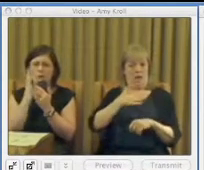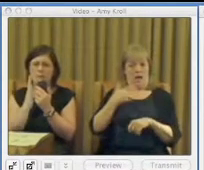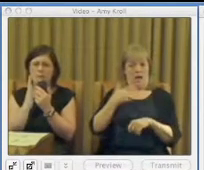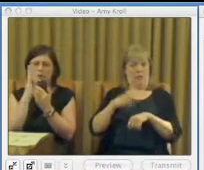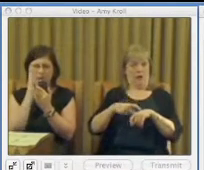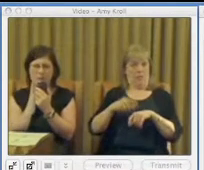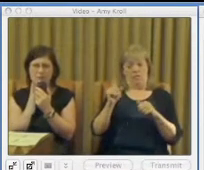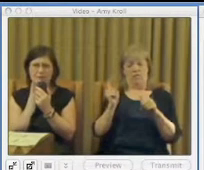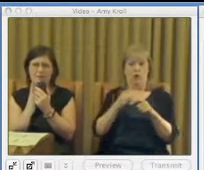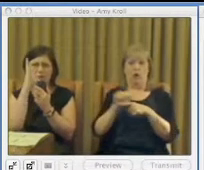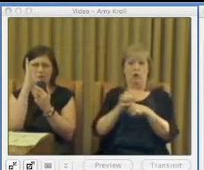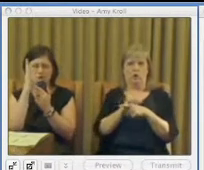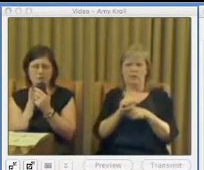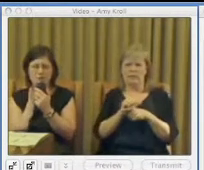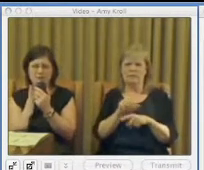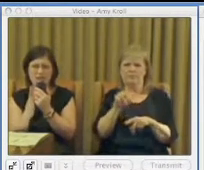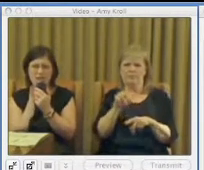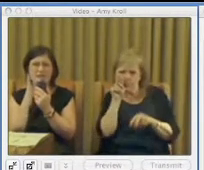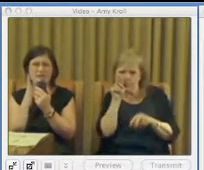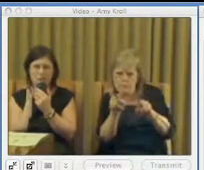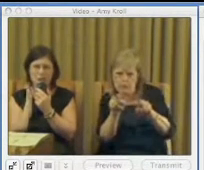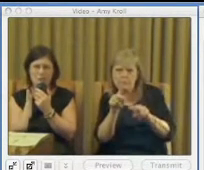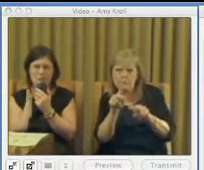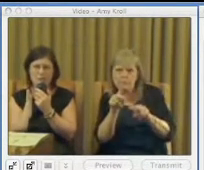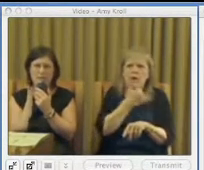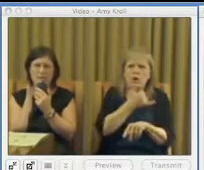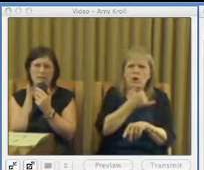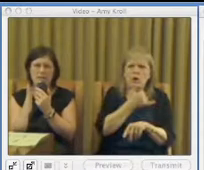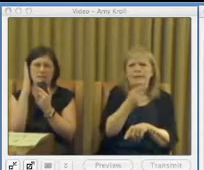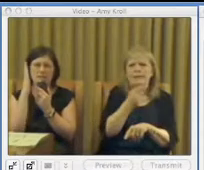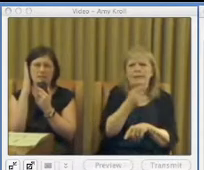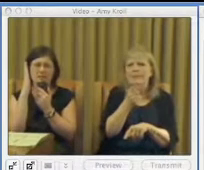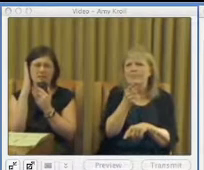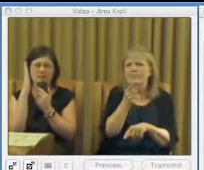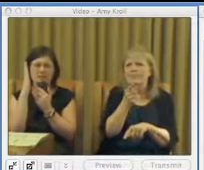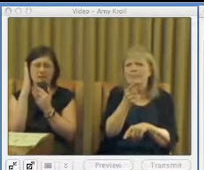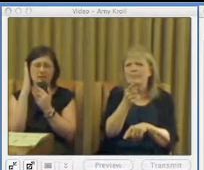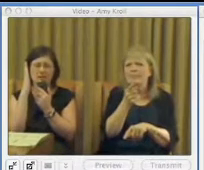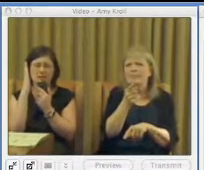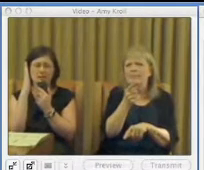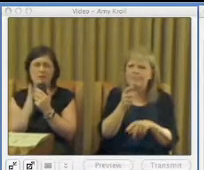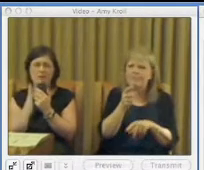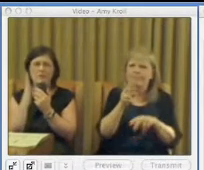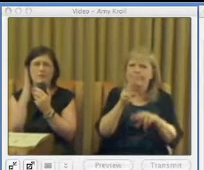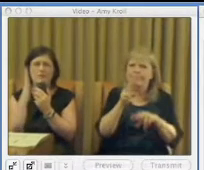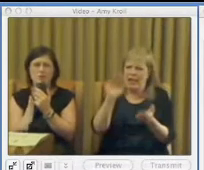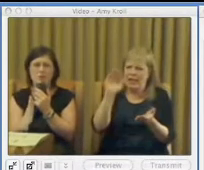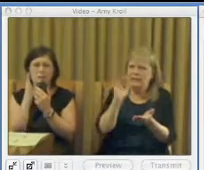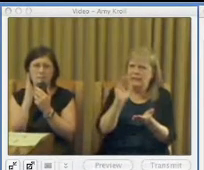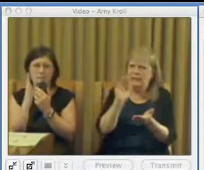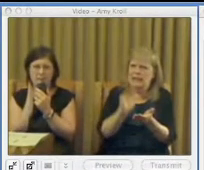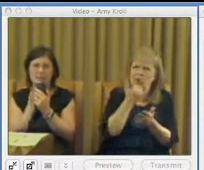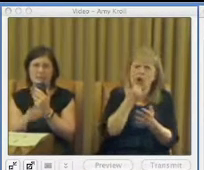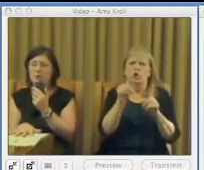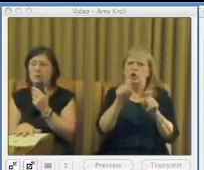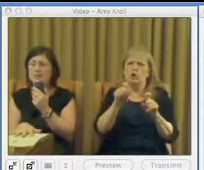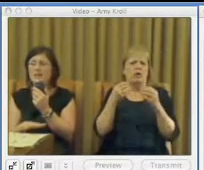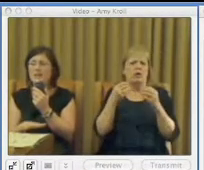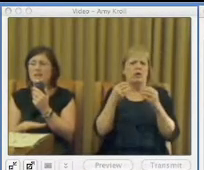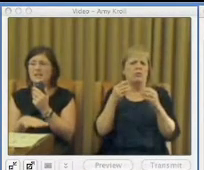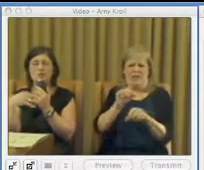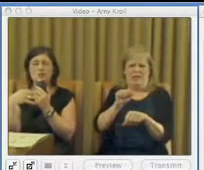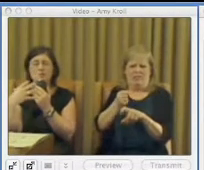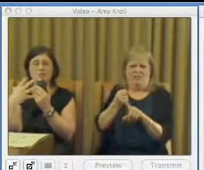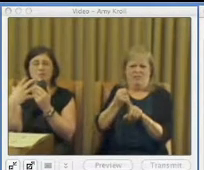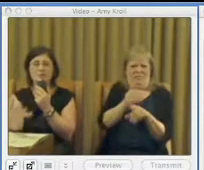trained, it was very much, you know, it's all about your errors and you don't produce errors, and accuracy means the less errors the better, and the less impact you have the